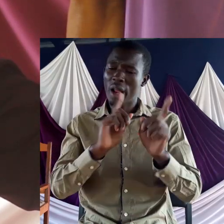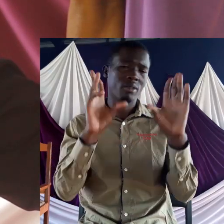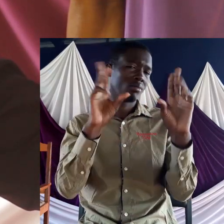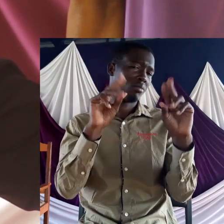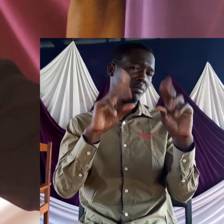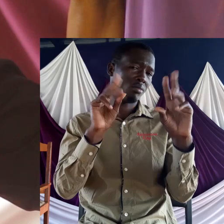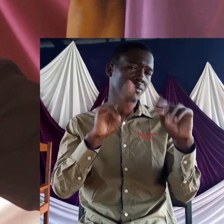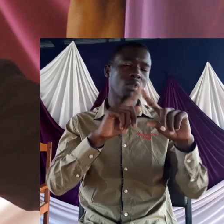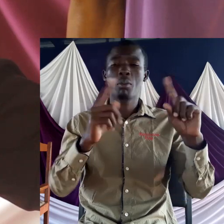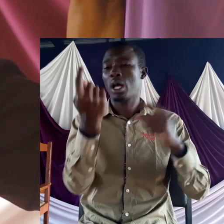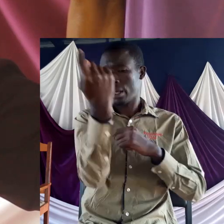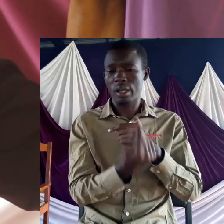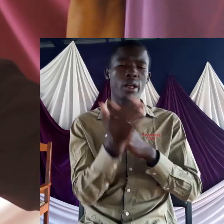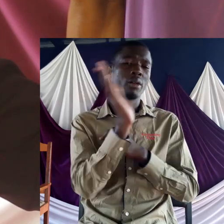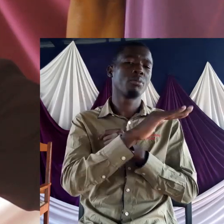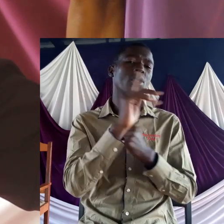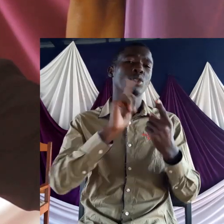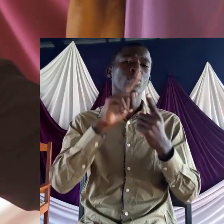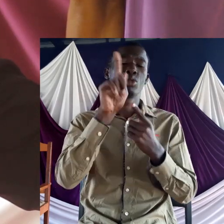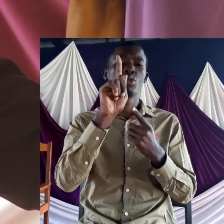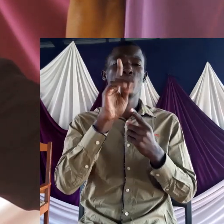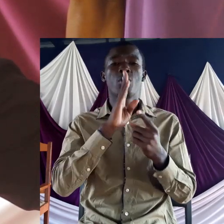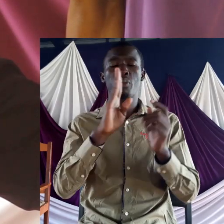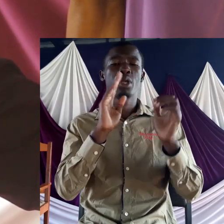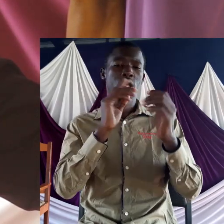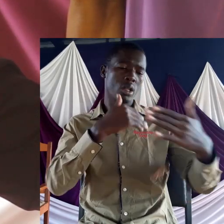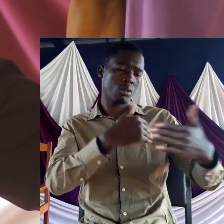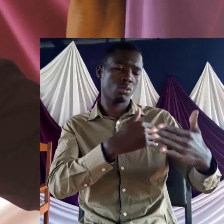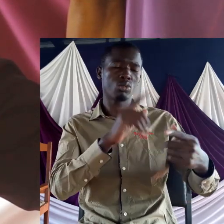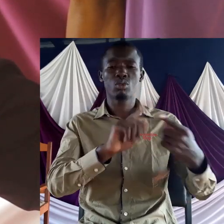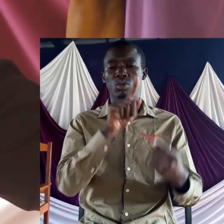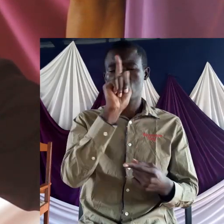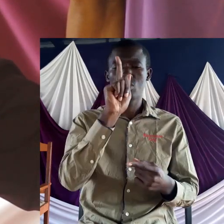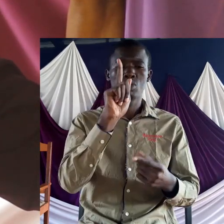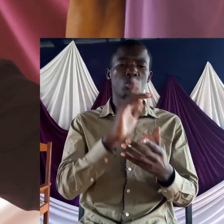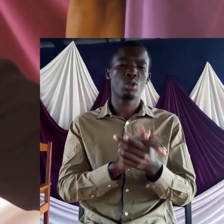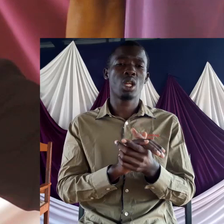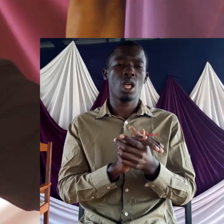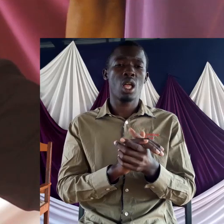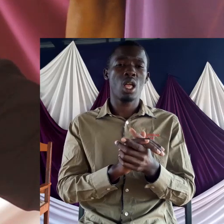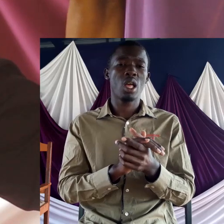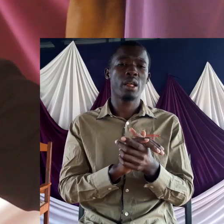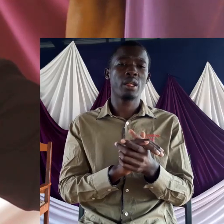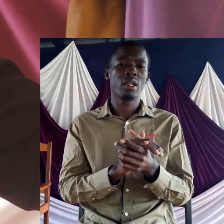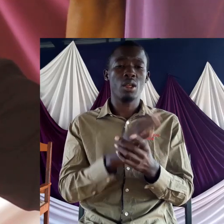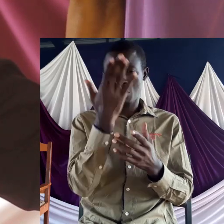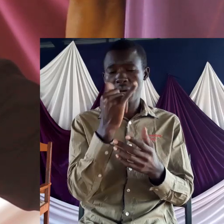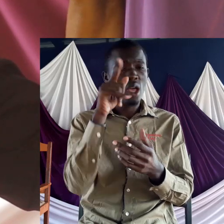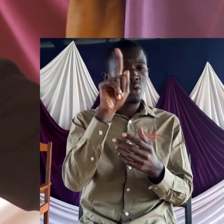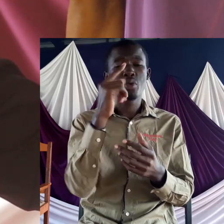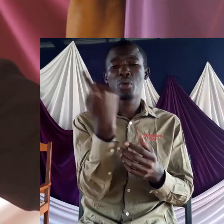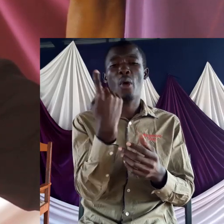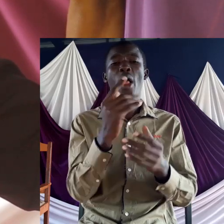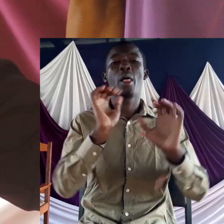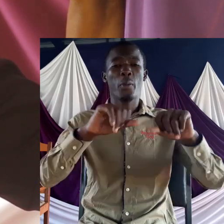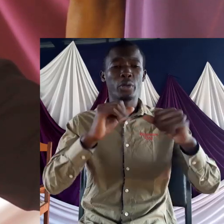you. May even be closer to you this time like never before, Lord, because we know that it is only you who can